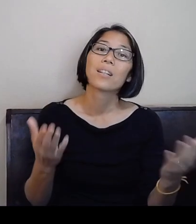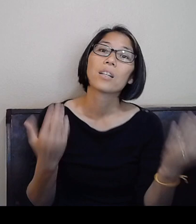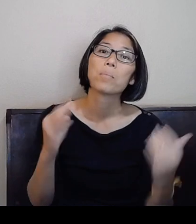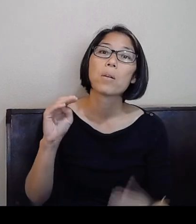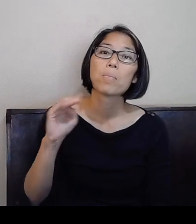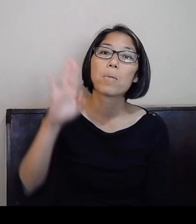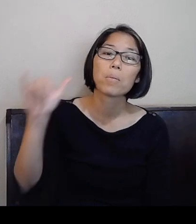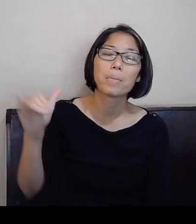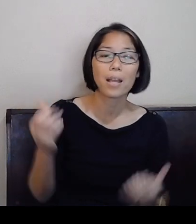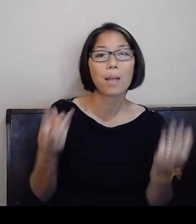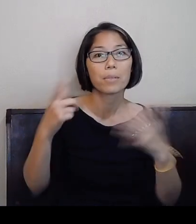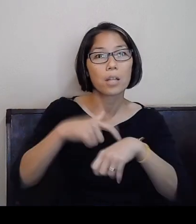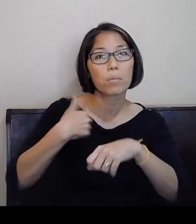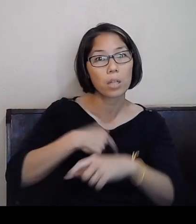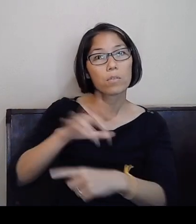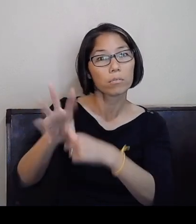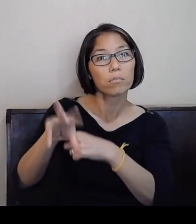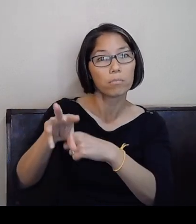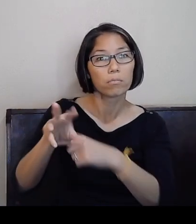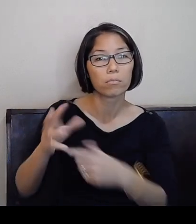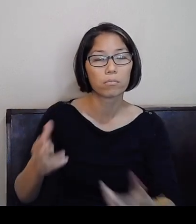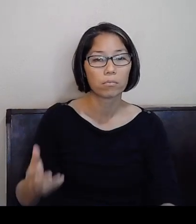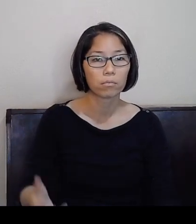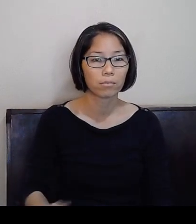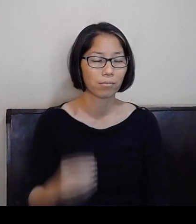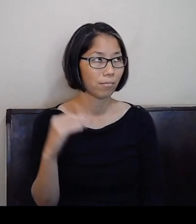Come on, Moby. How many different takes do you need?